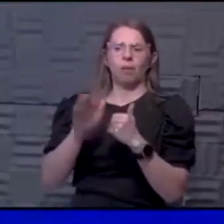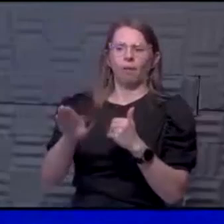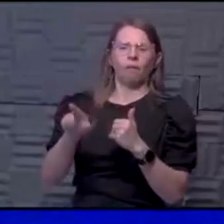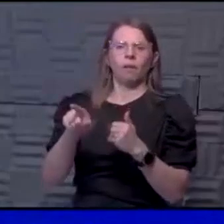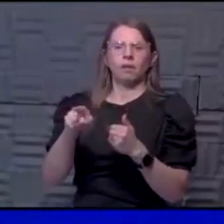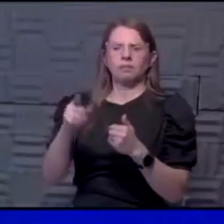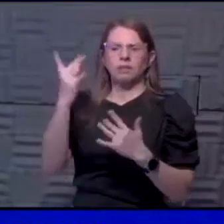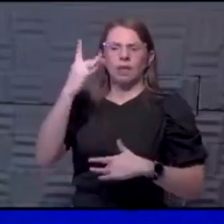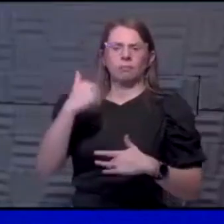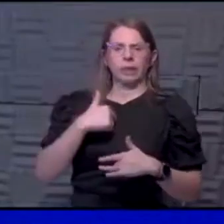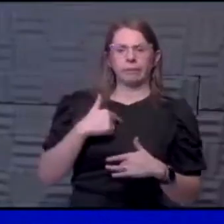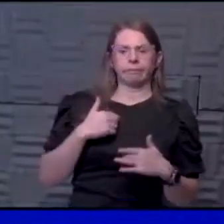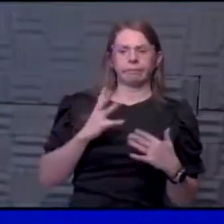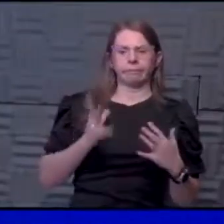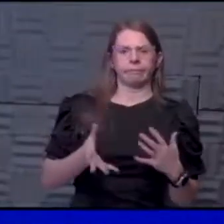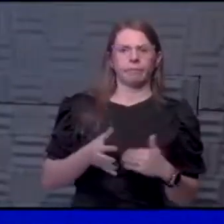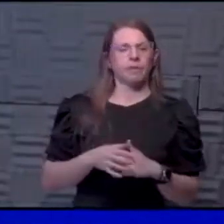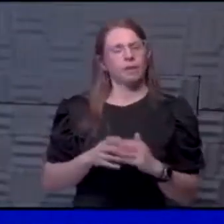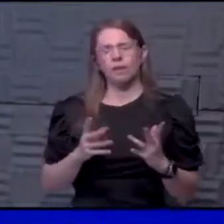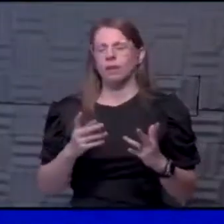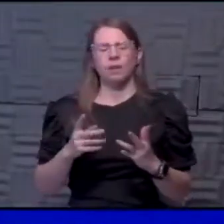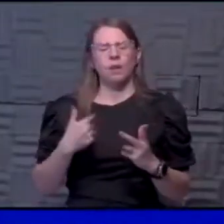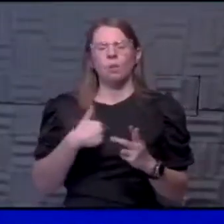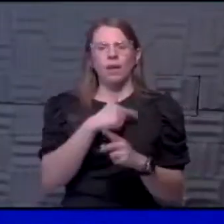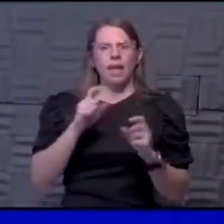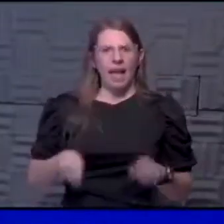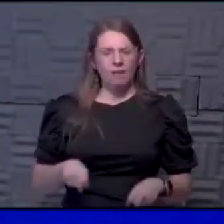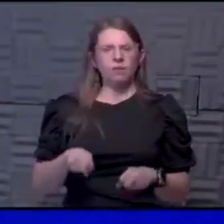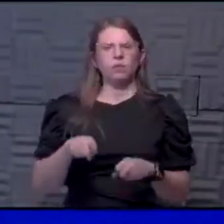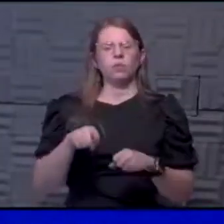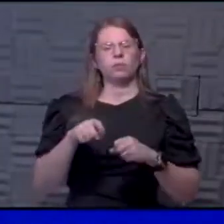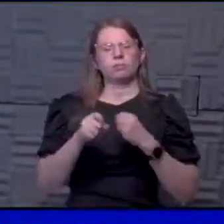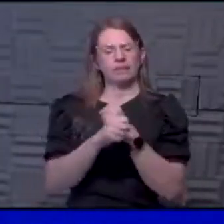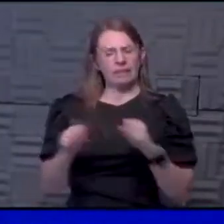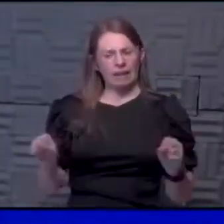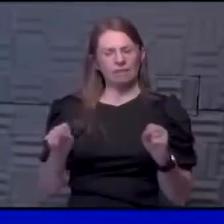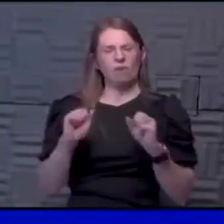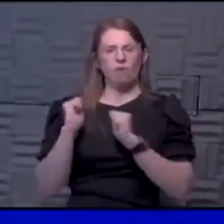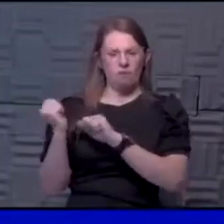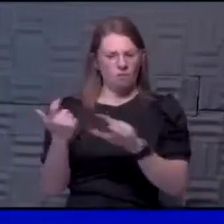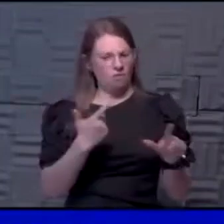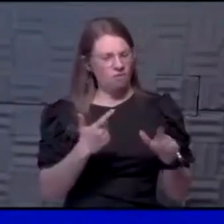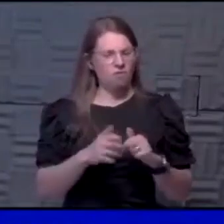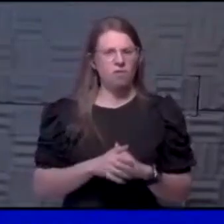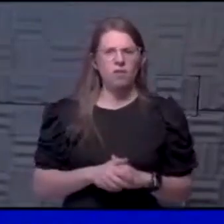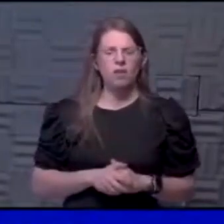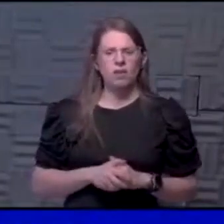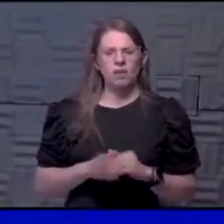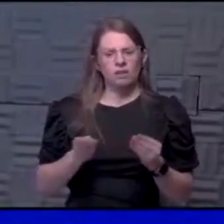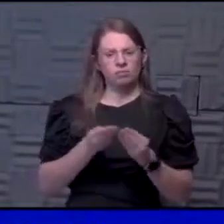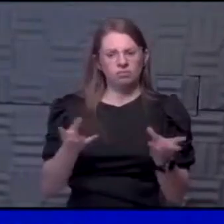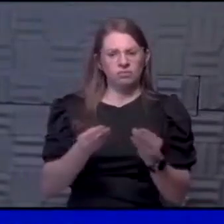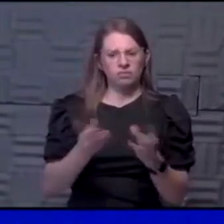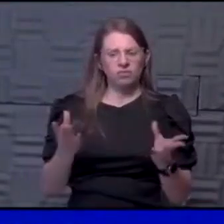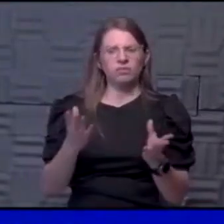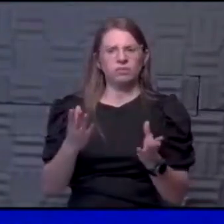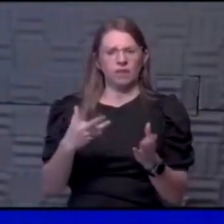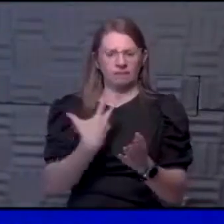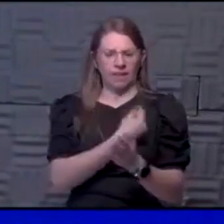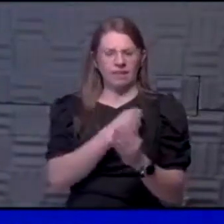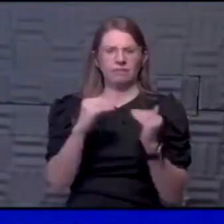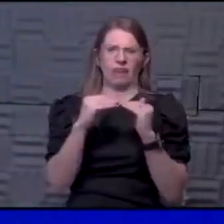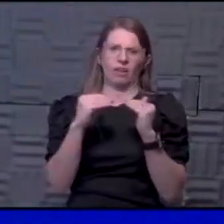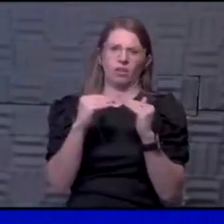to get through this pandemic, because we all have to be kept safe. And I think fair distribution of the vaccine is key to